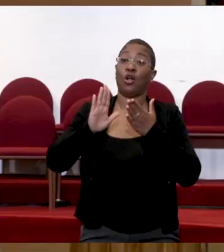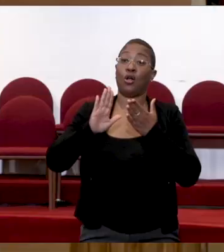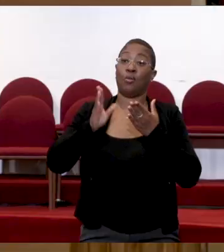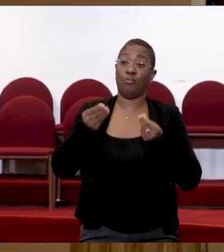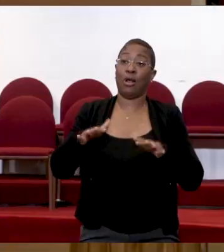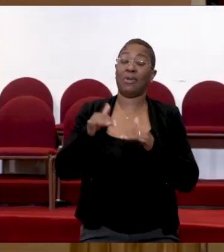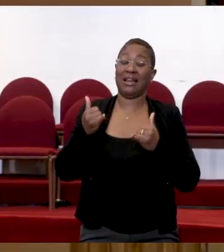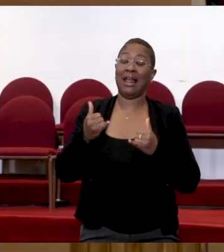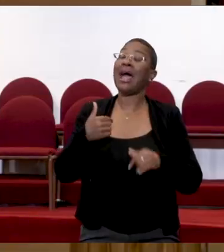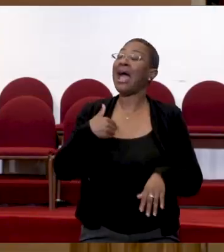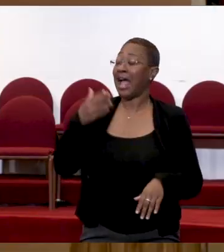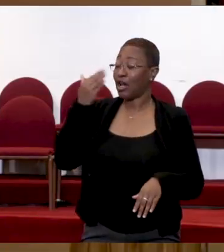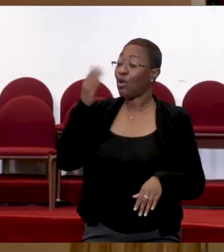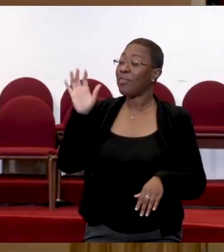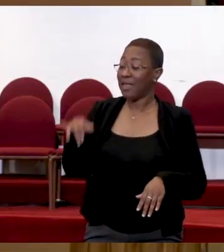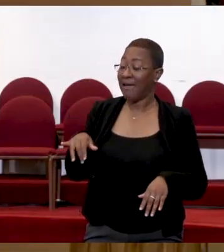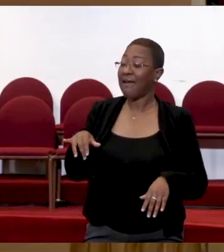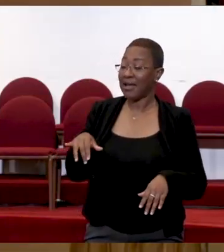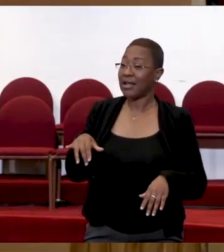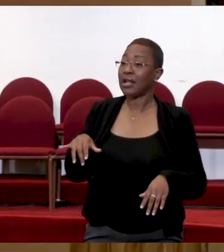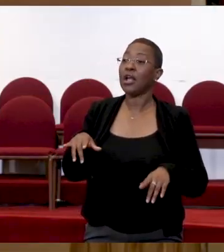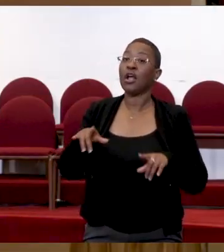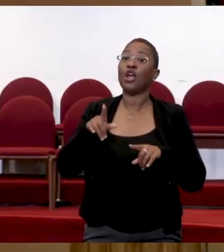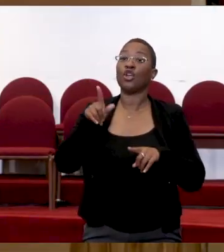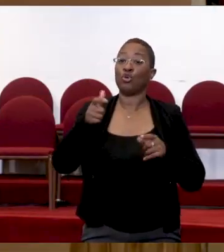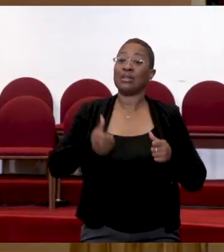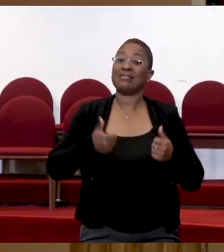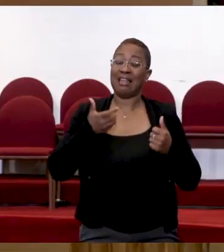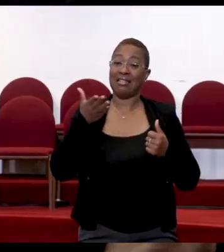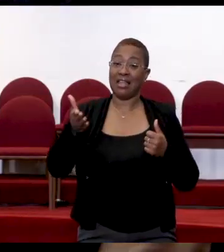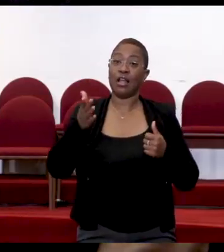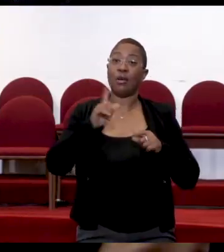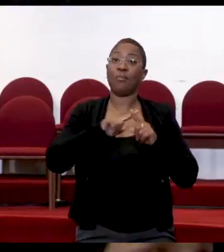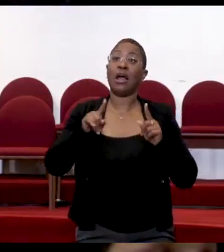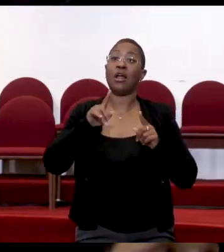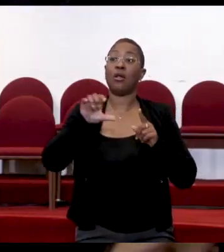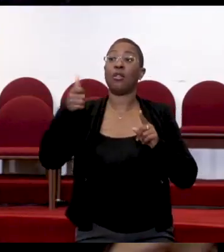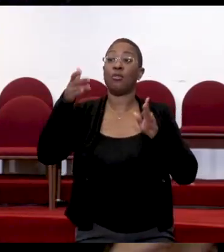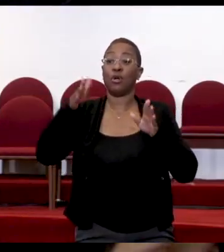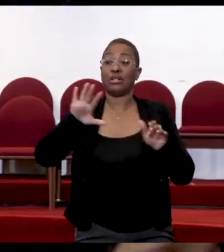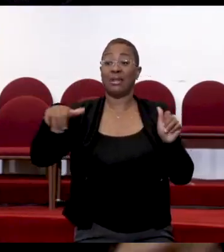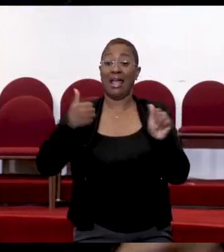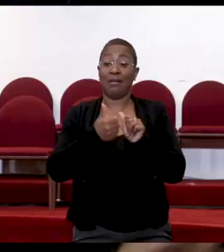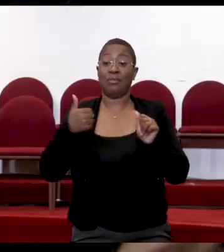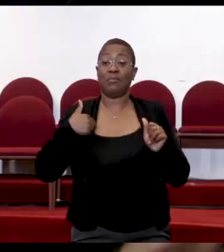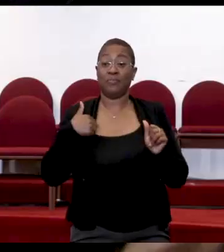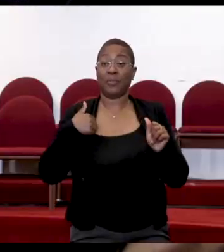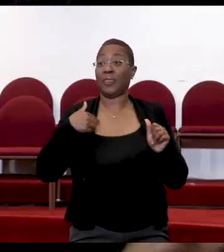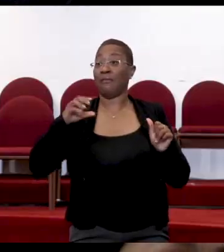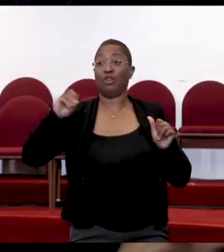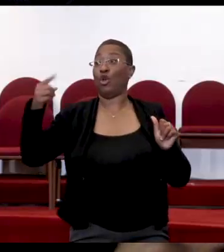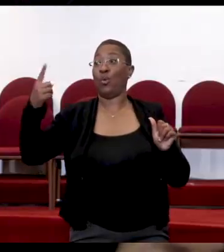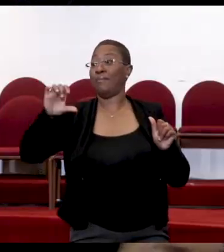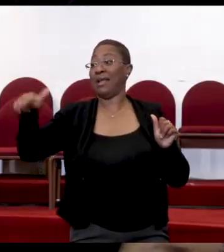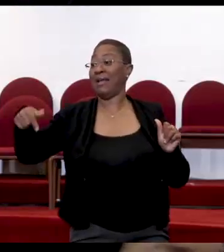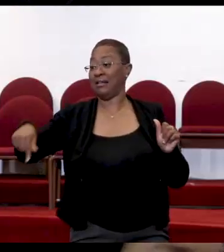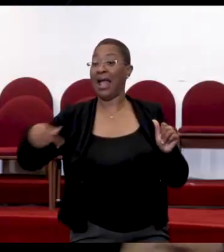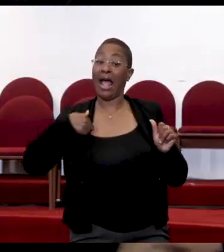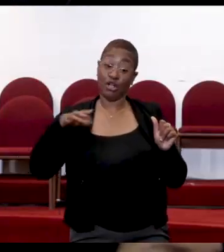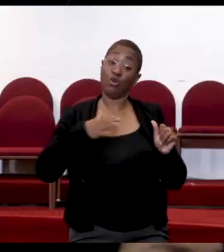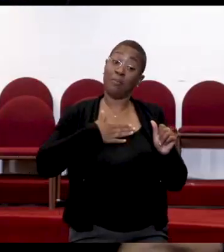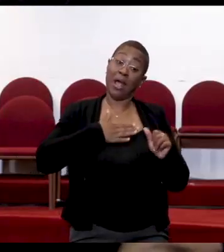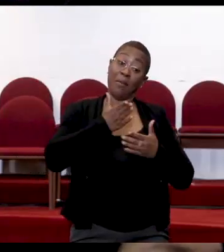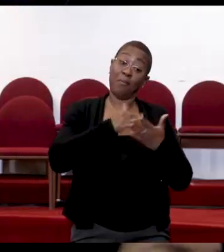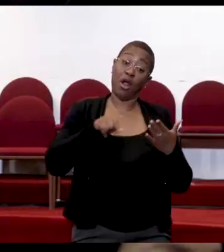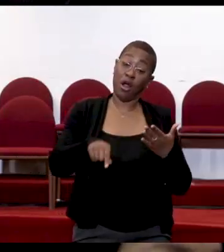that. Okay. I'm saying, so if you stay there, someone behind me, I don't have anyone behind me. I do my part.